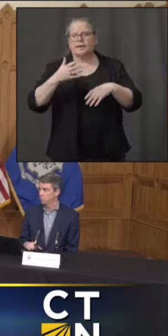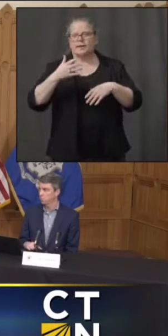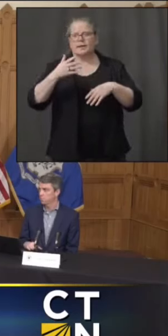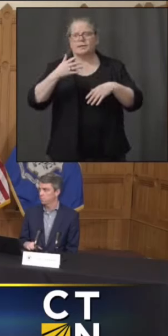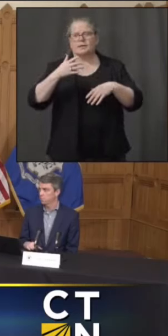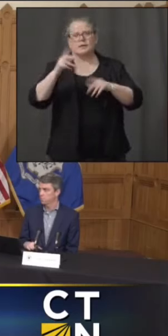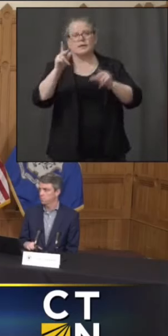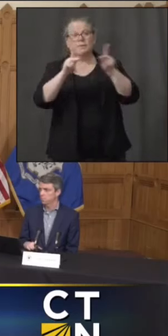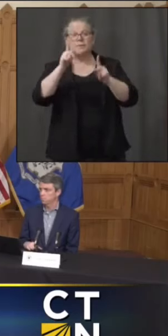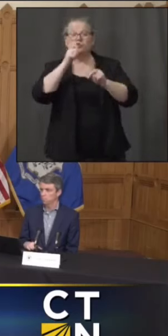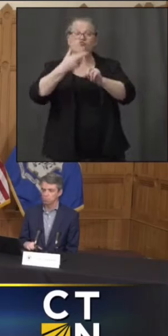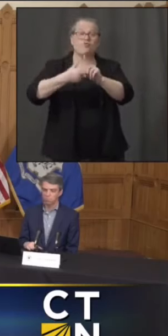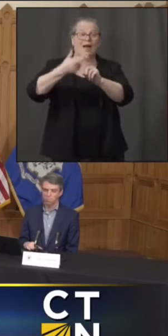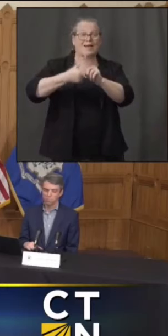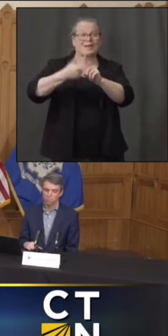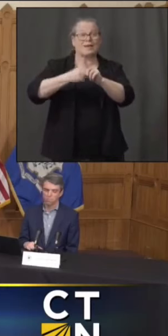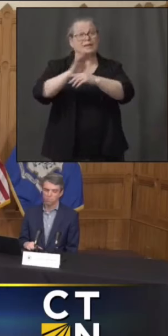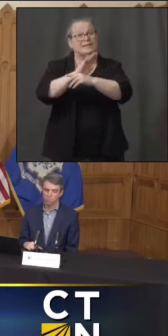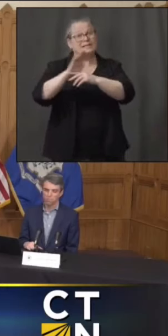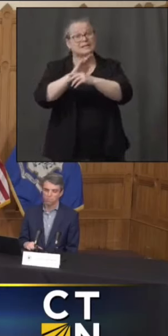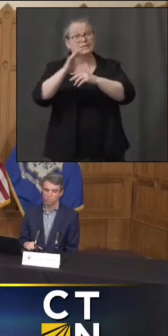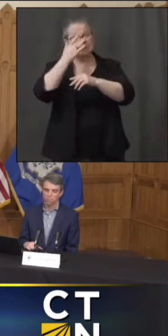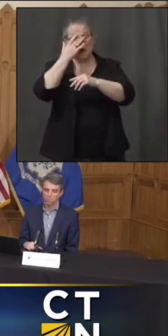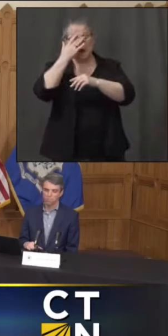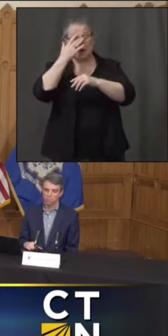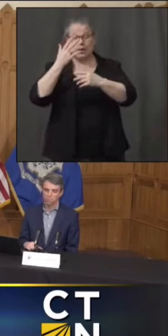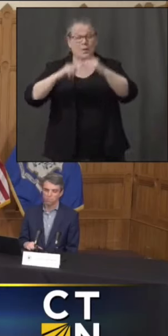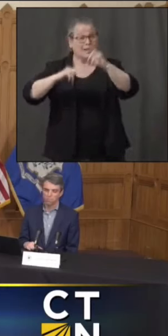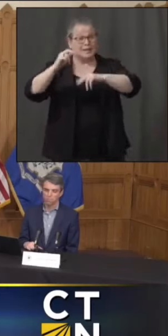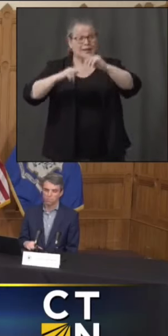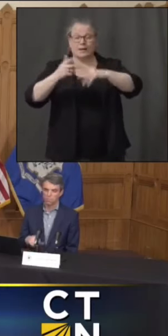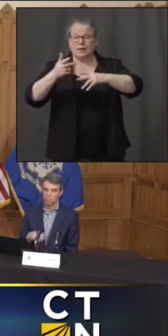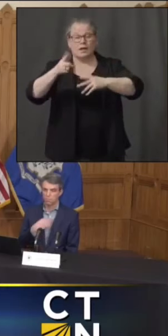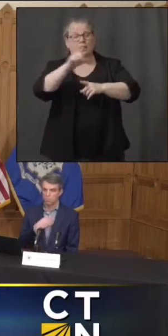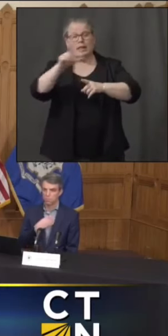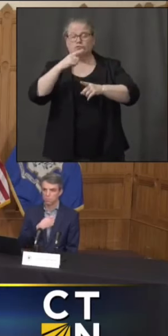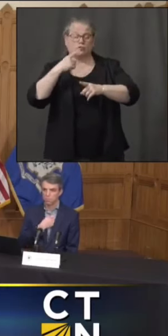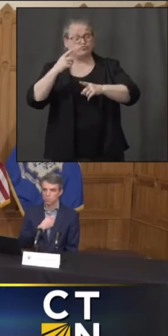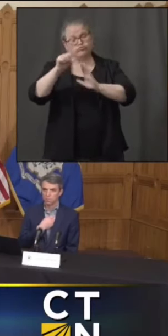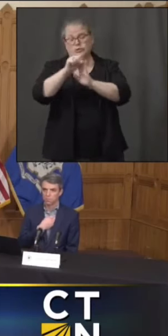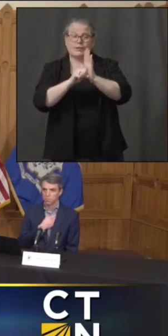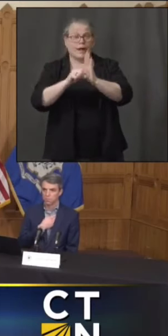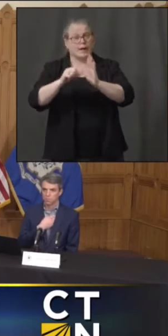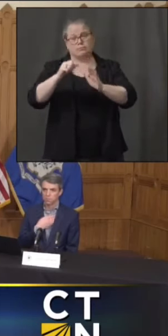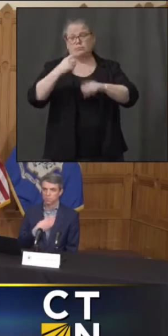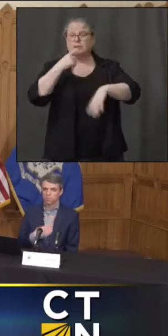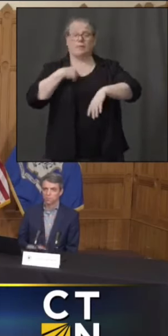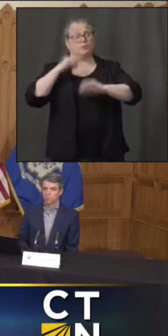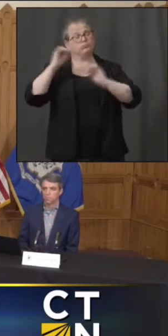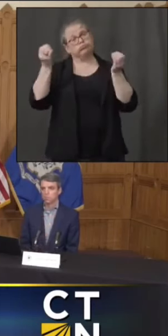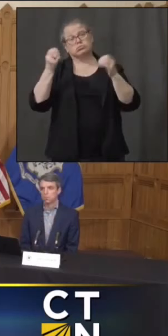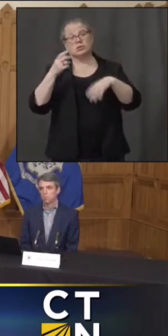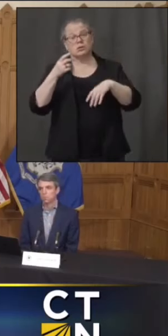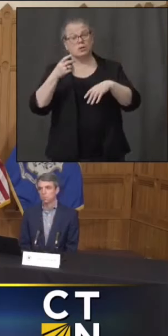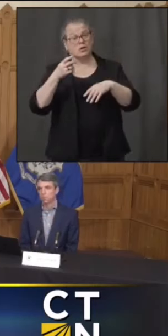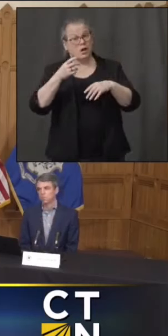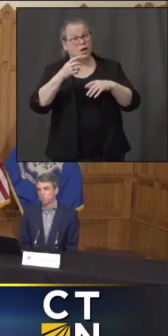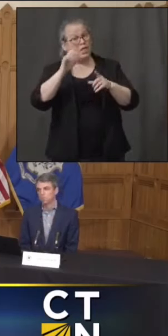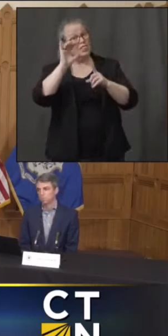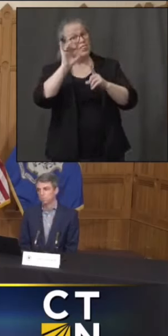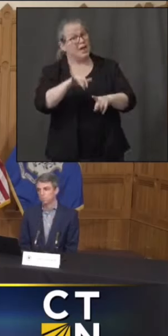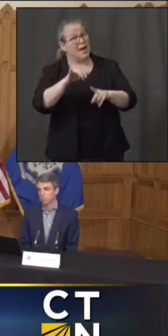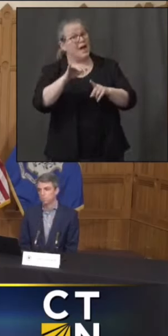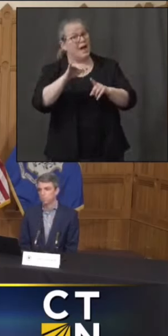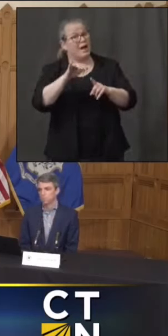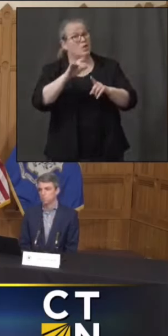us to. Is there any thought about extending that order to commercial landlords?